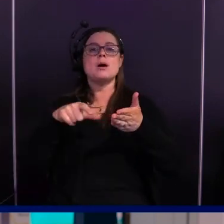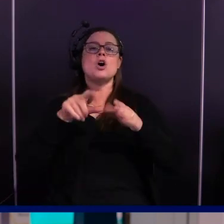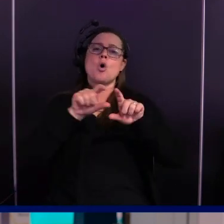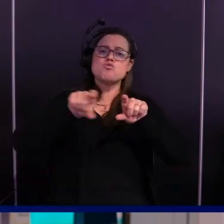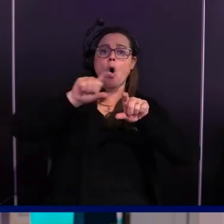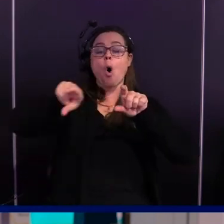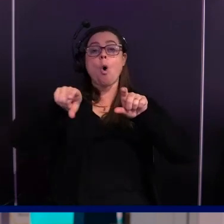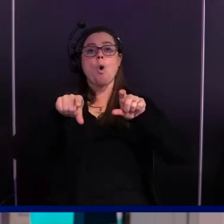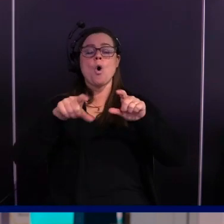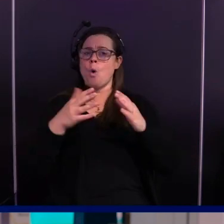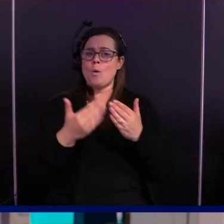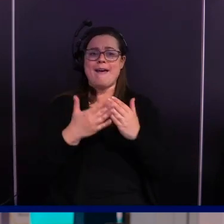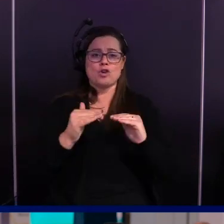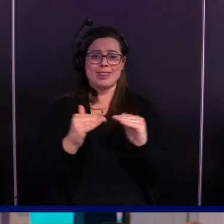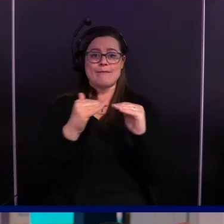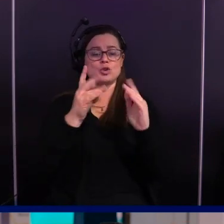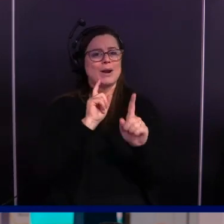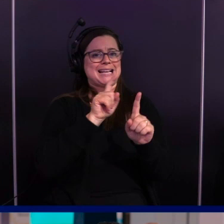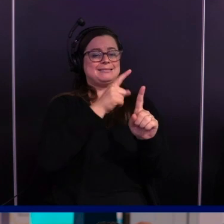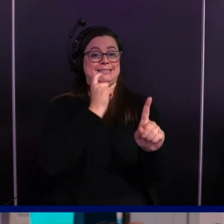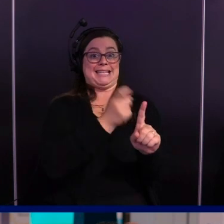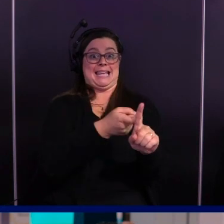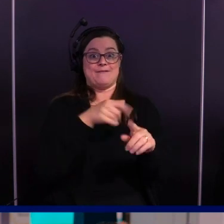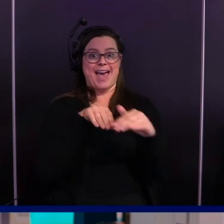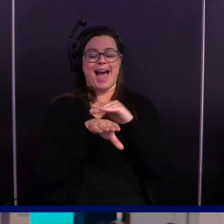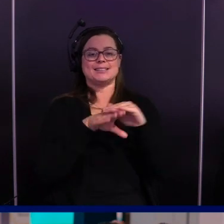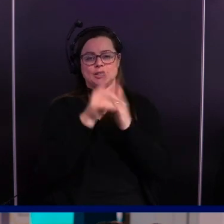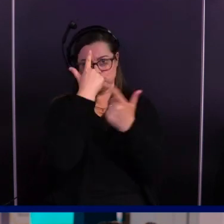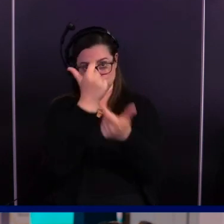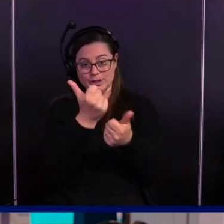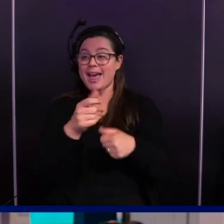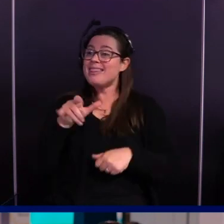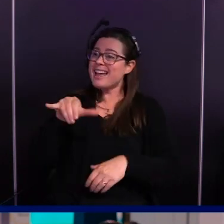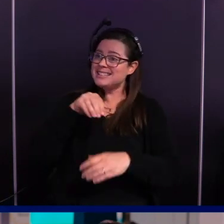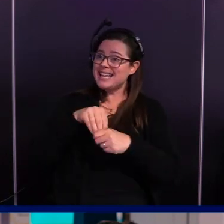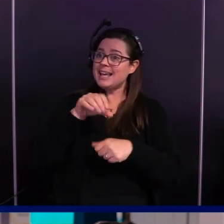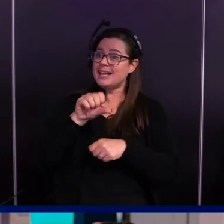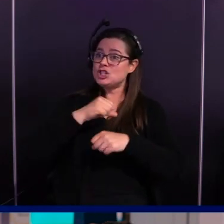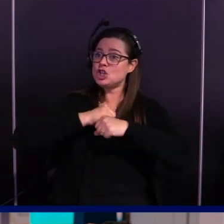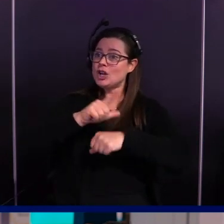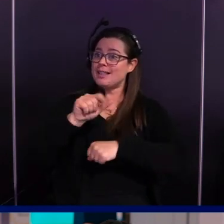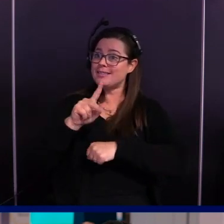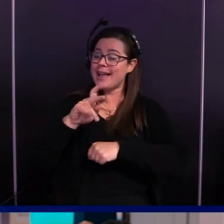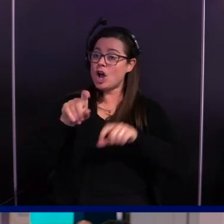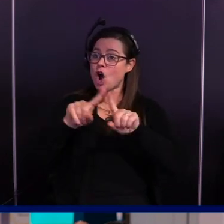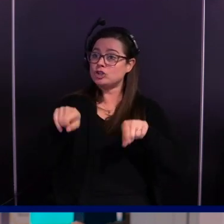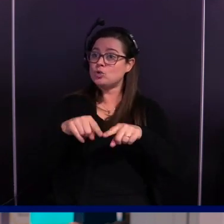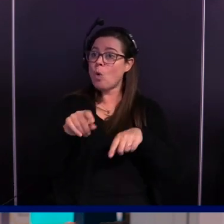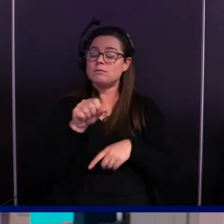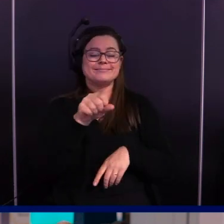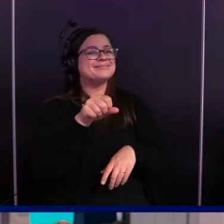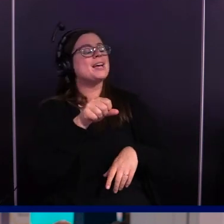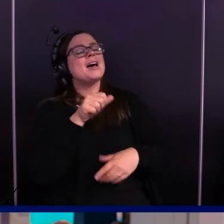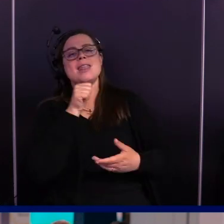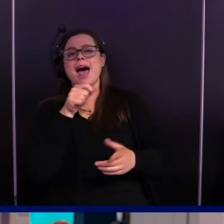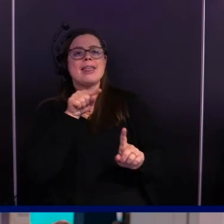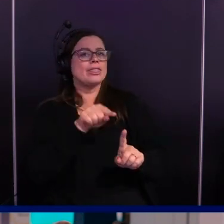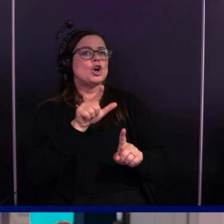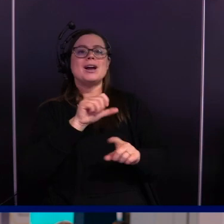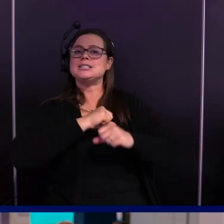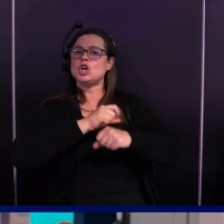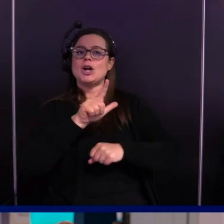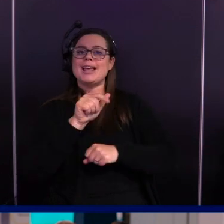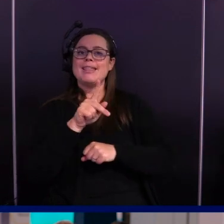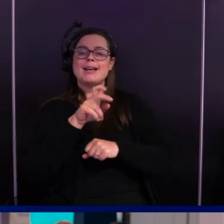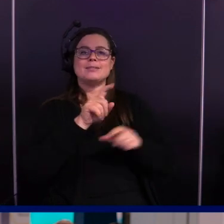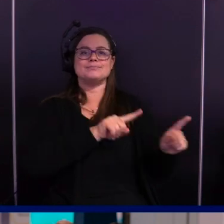required. So and that's done in the Security Lake console, is where you can do that? Yes, it's not in a security lake. You